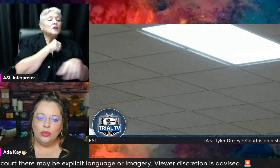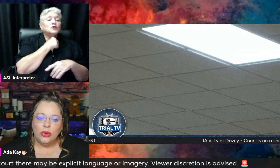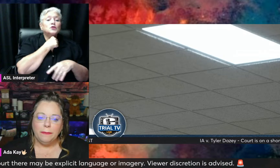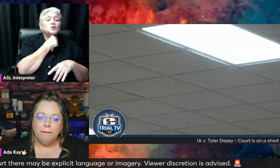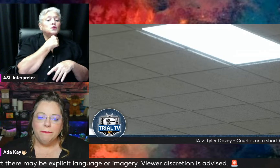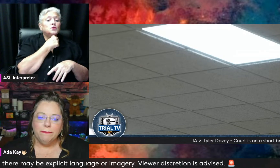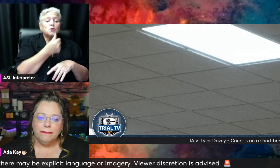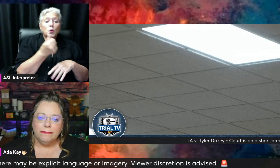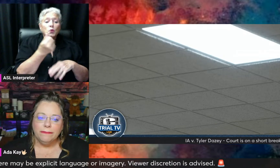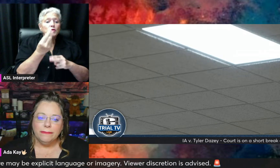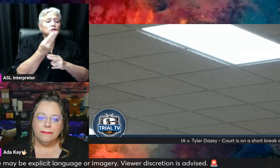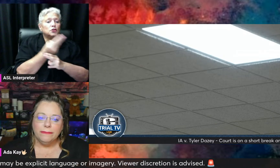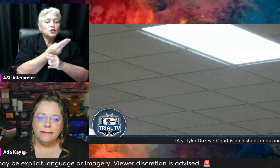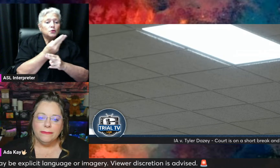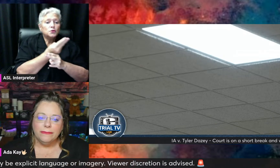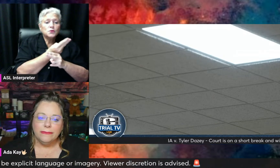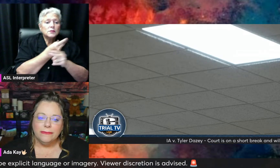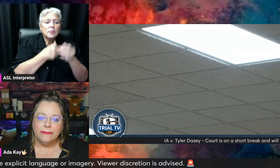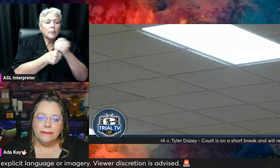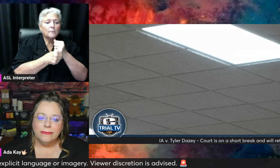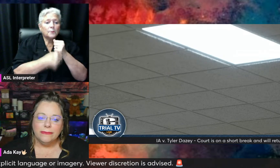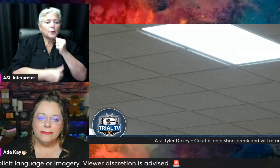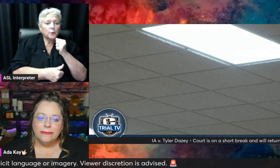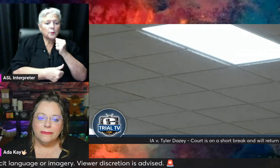you. But